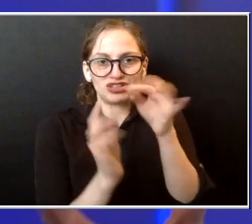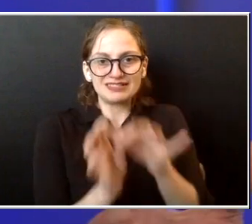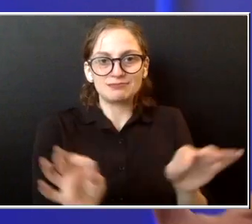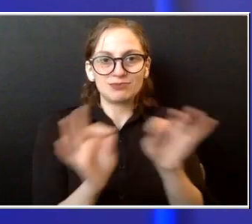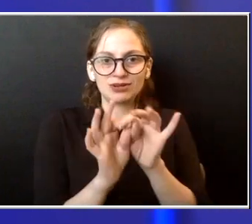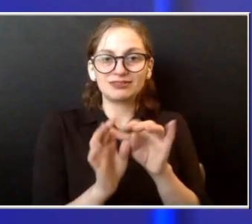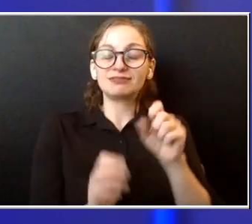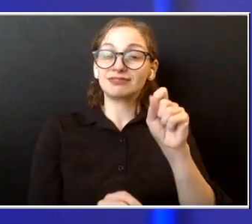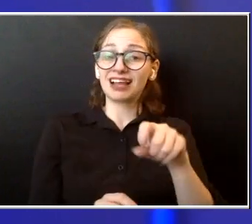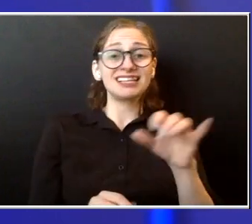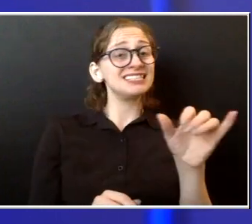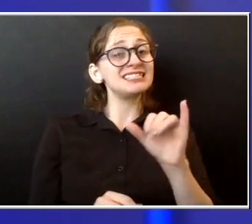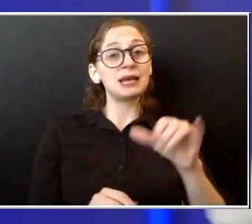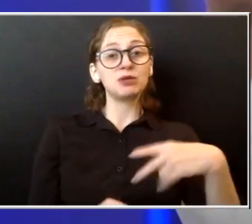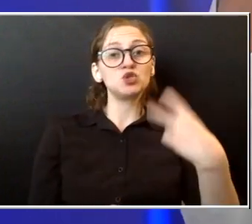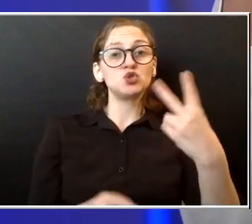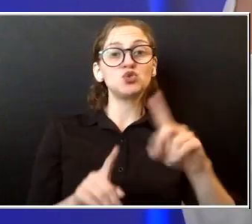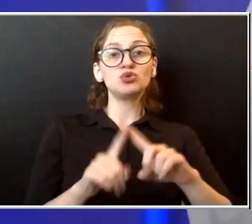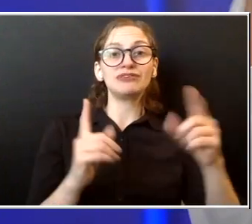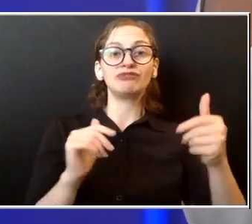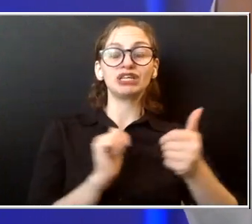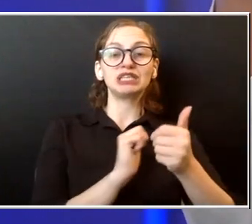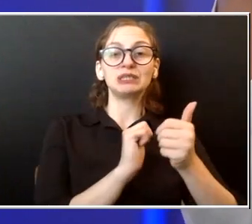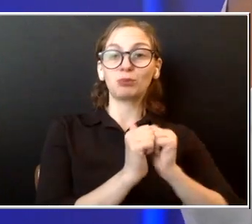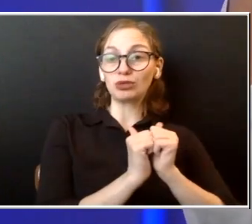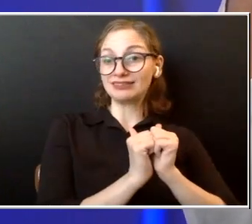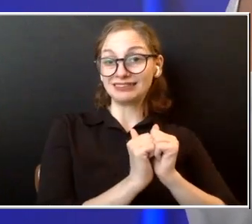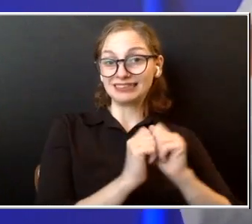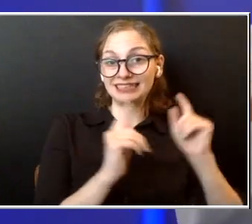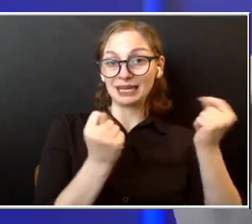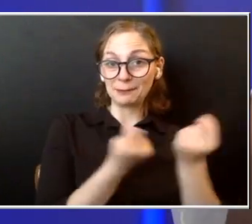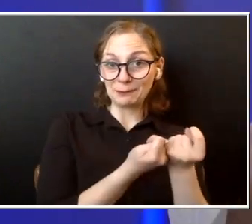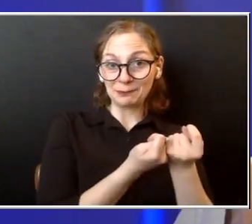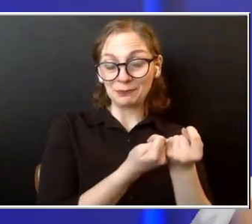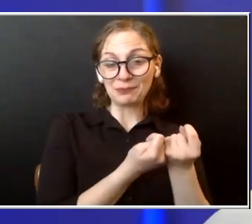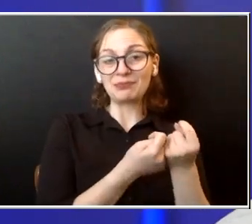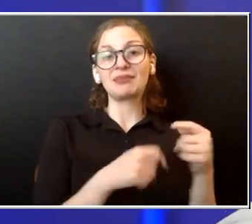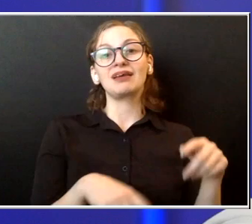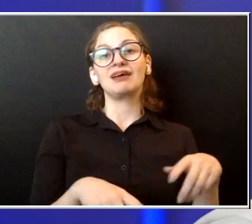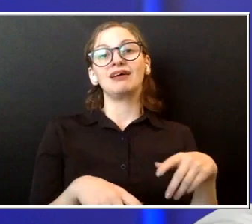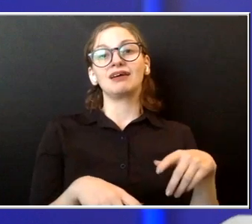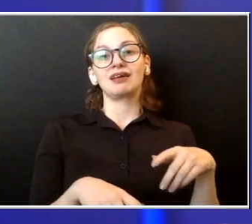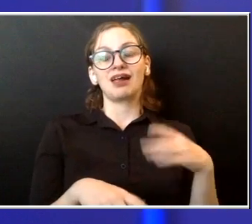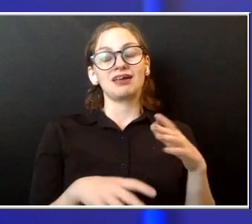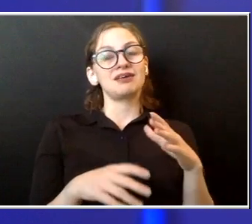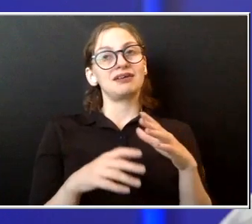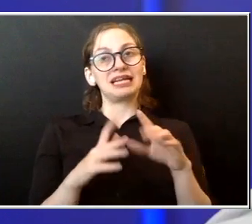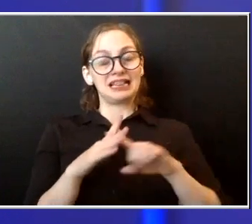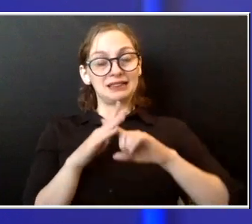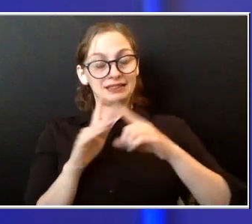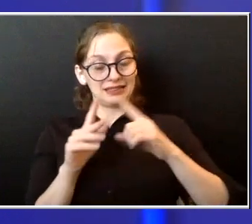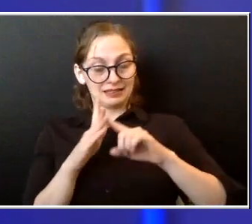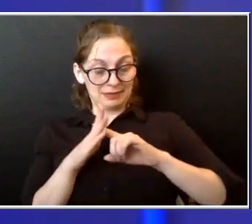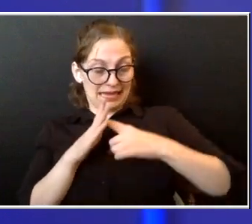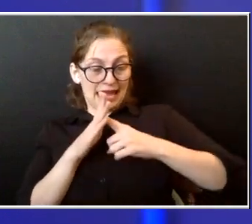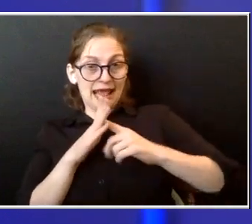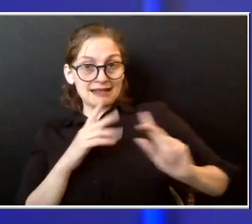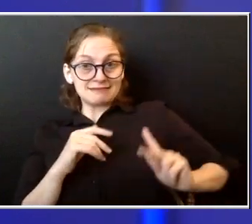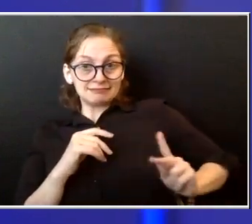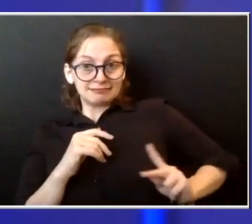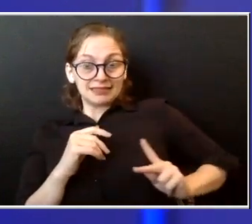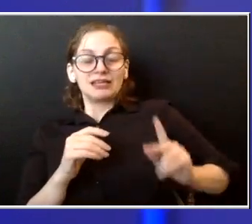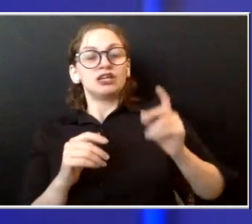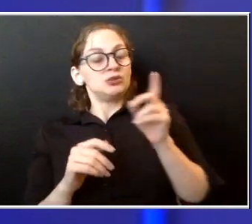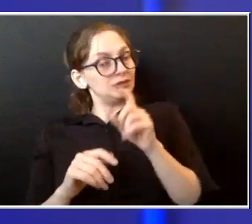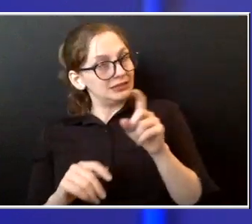kidney will find its new home up front. The immunosuppression is high, but over time they become used to each other, and you can drop the immunosuppression down